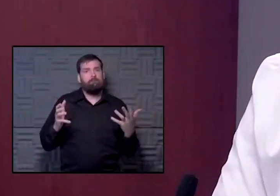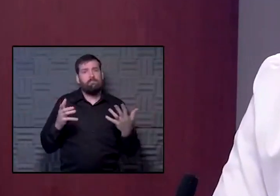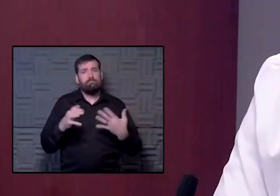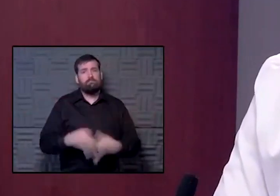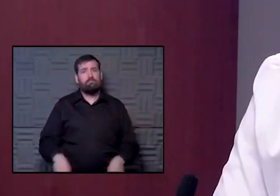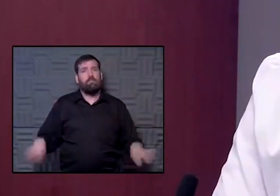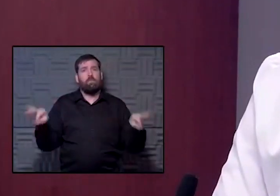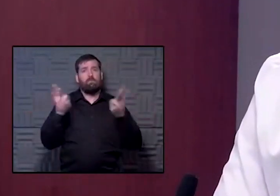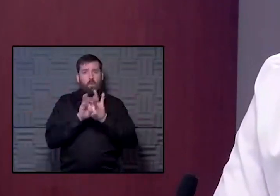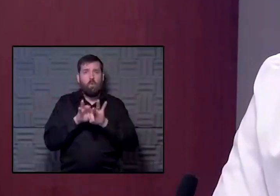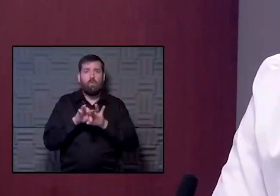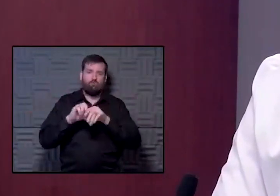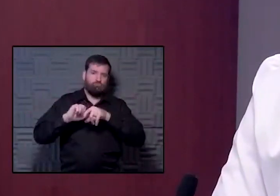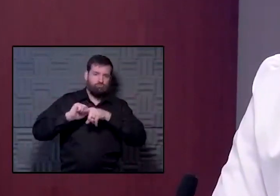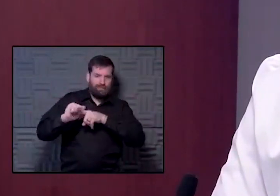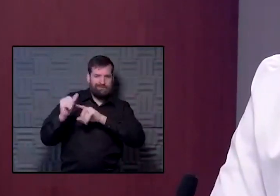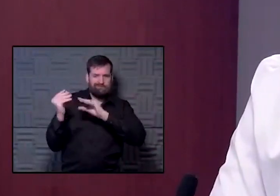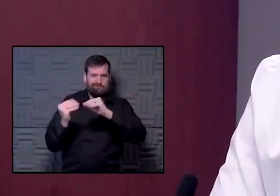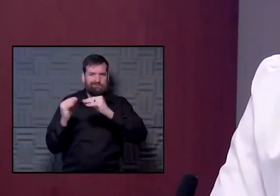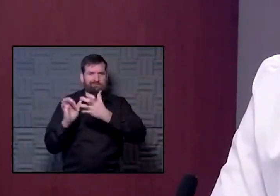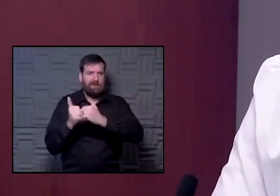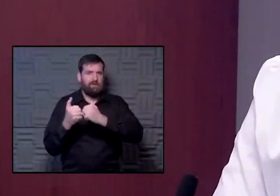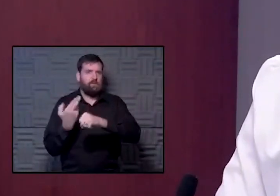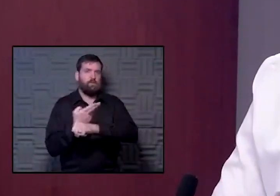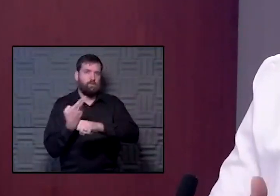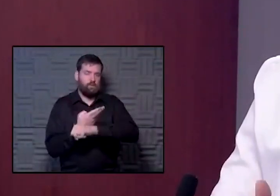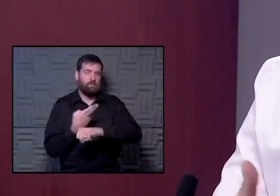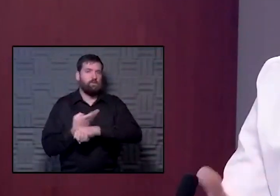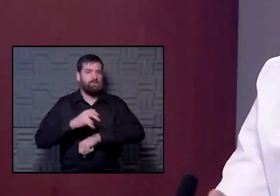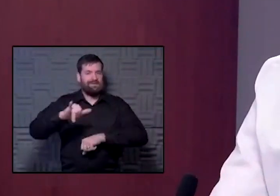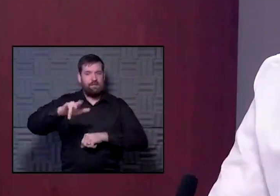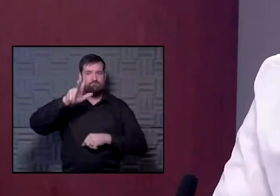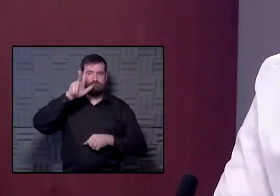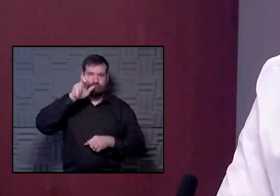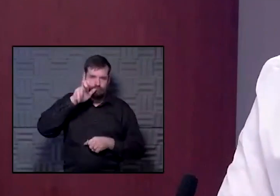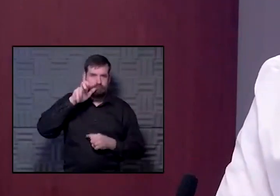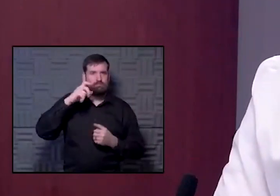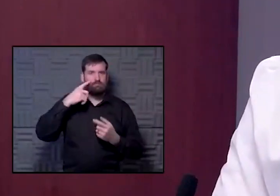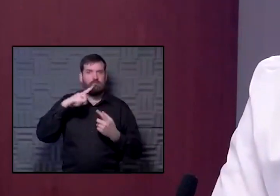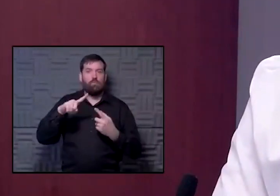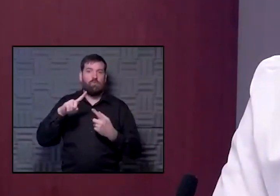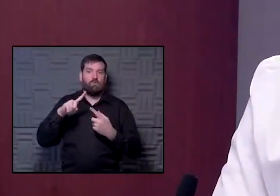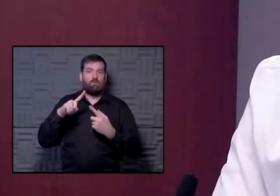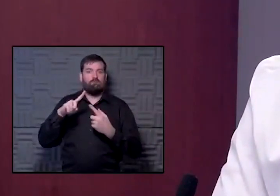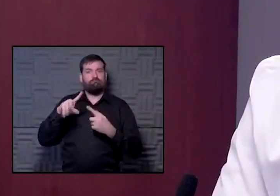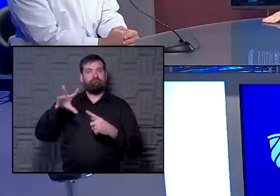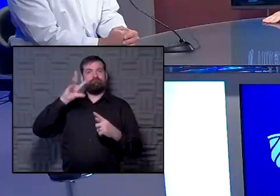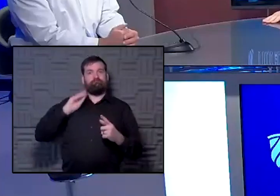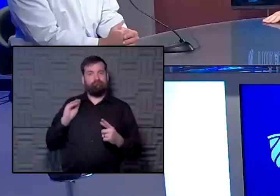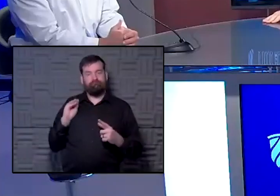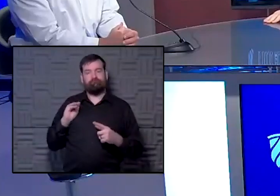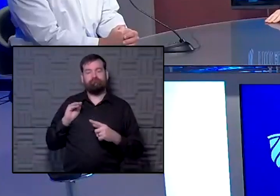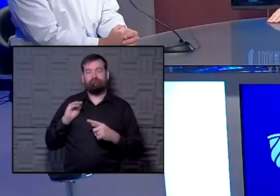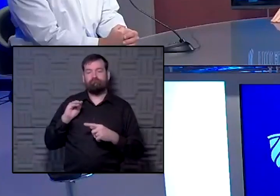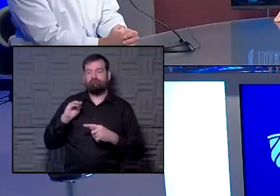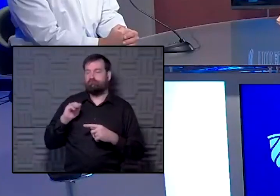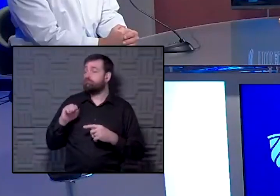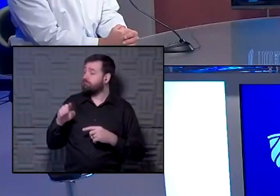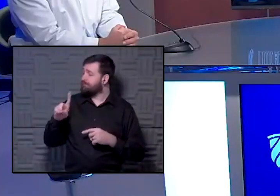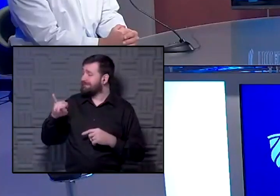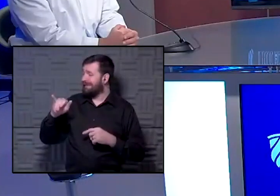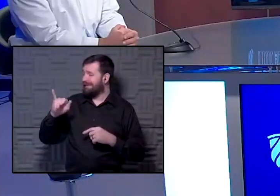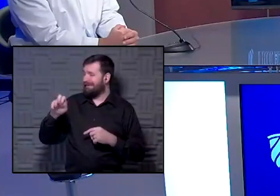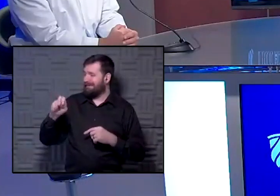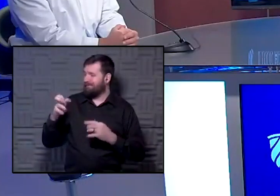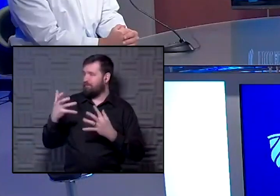important that you get trained in how to use this nebulizer to deliver the interferon. Diane wants to know, is there